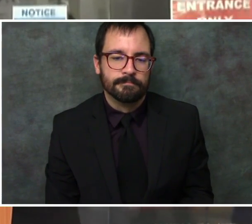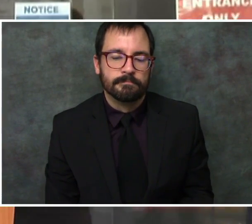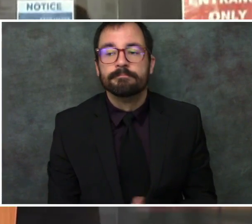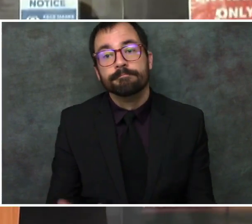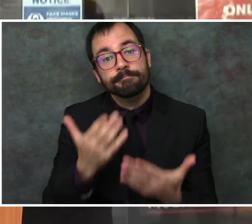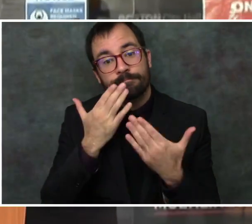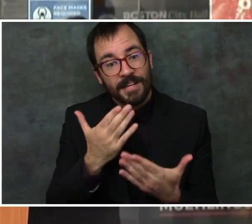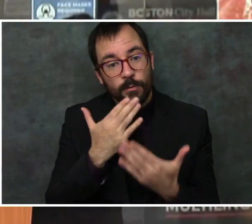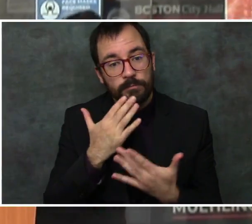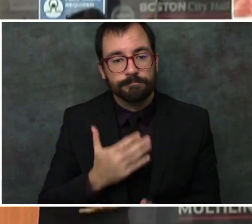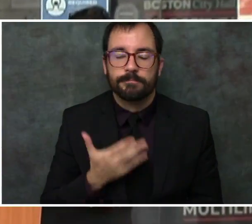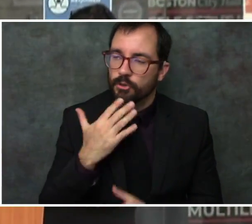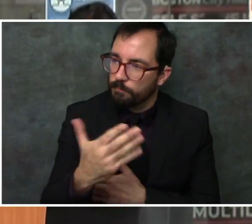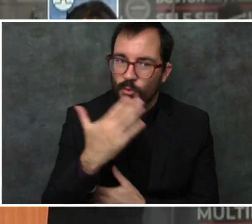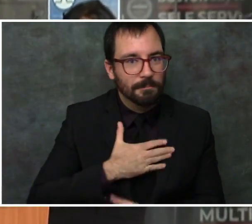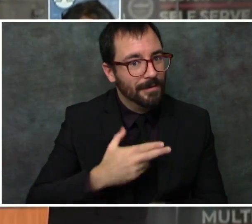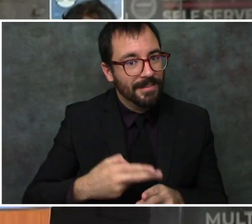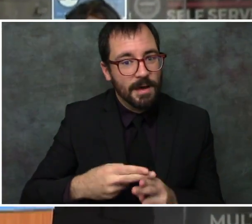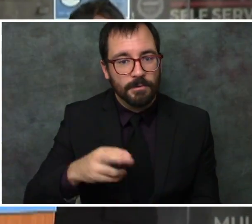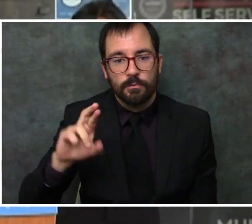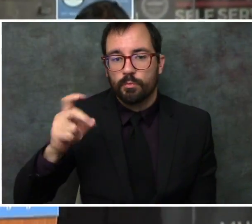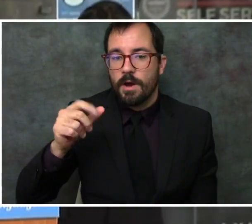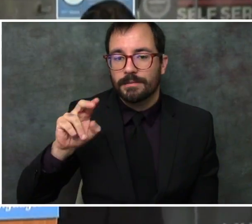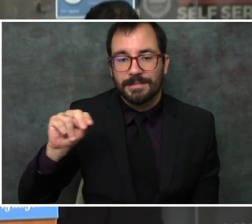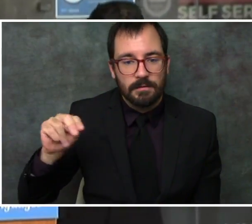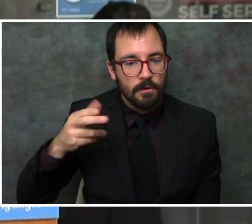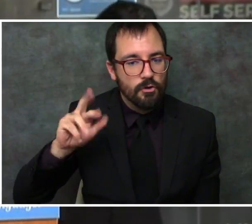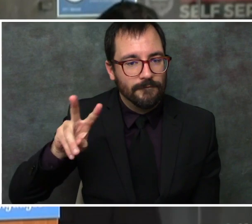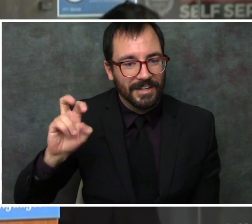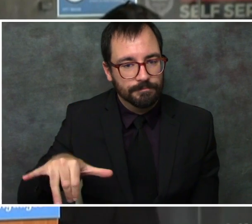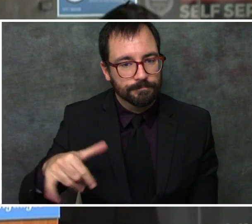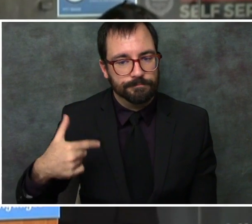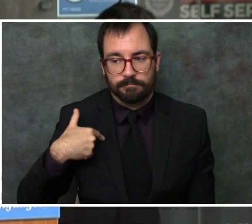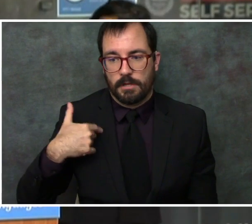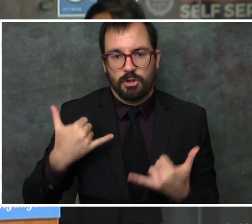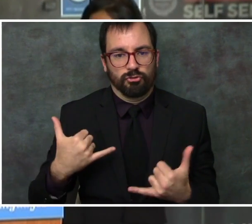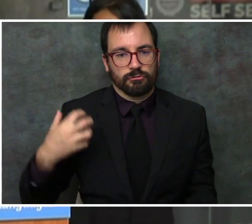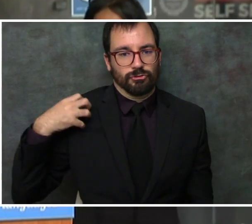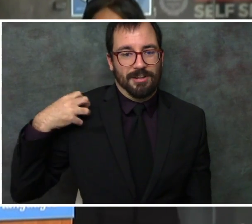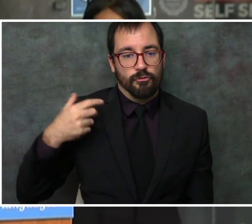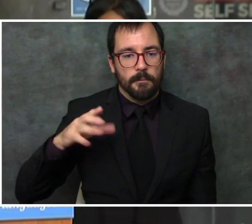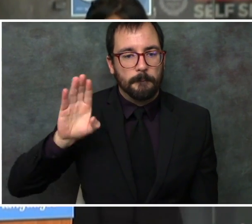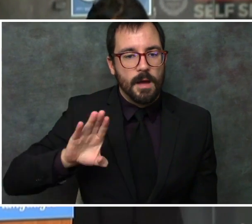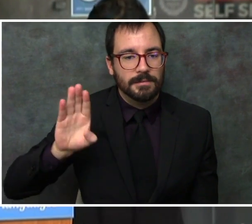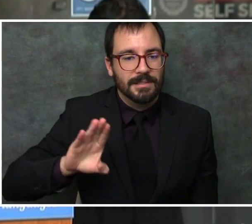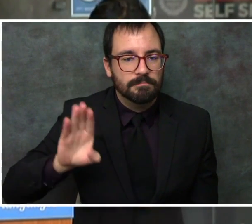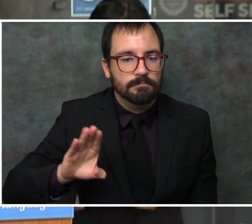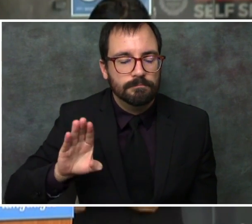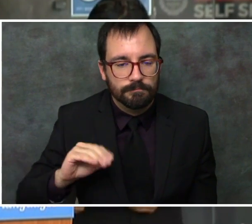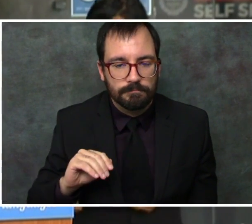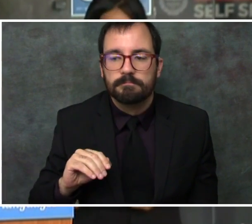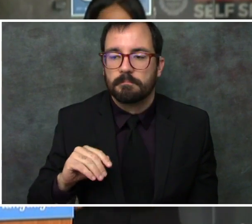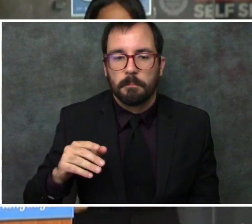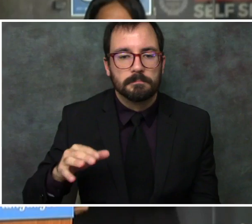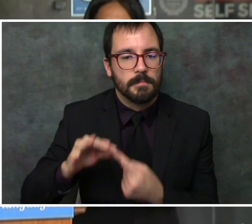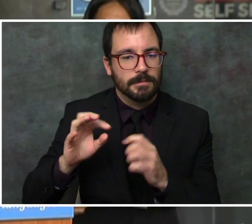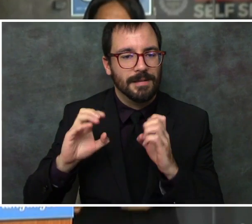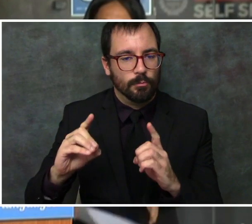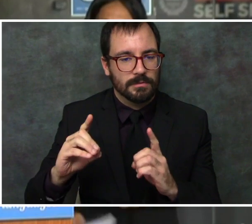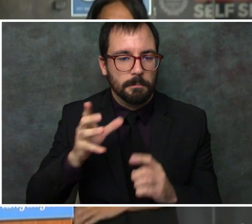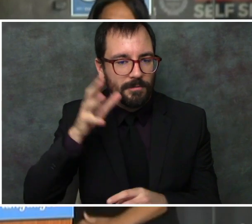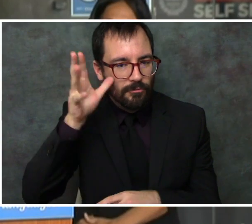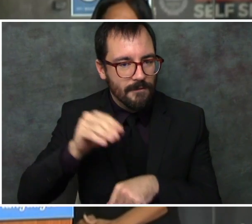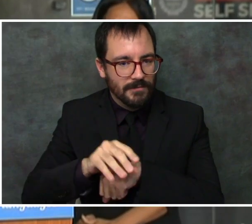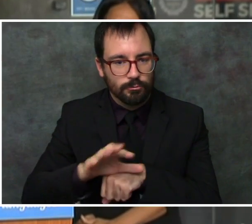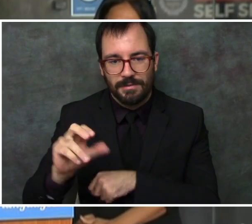you. Good morning. My name is Roxanne Harvey. I am the current chair of Boston SPED PAC, the Special Education Parent Advisory Council for the